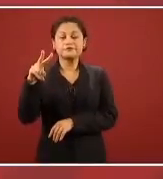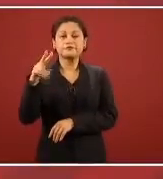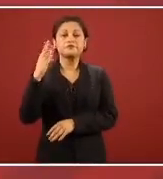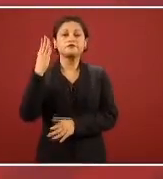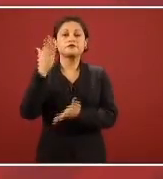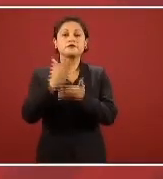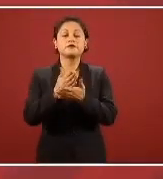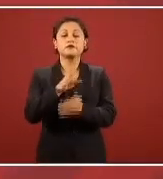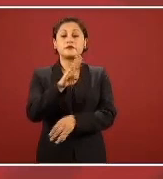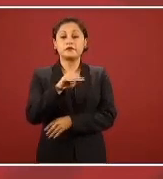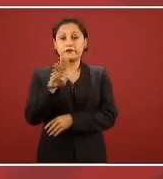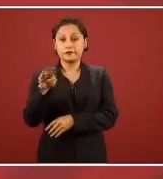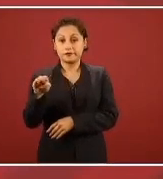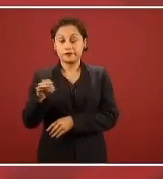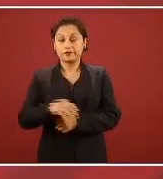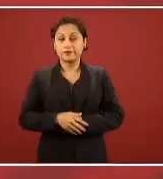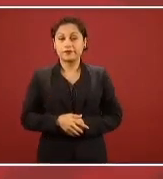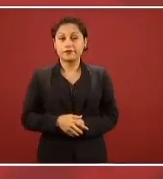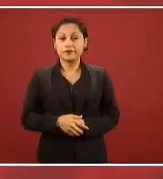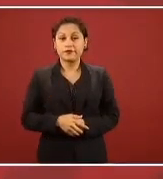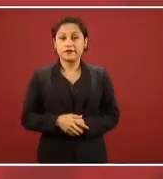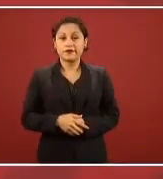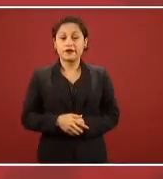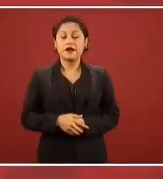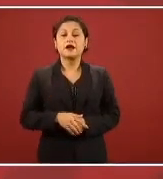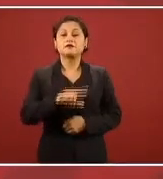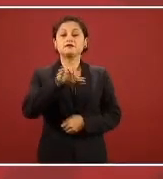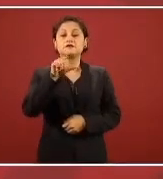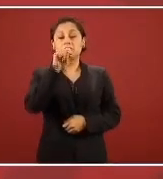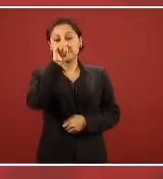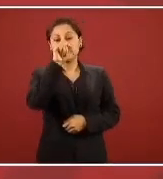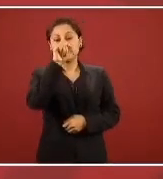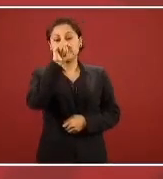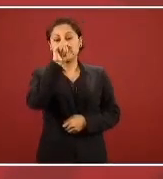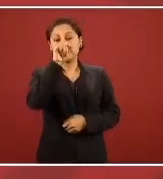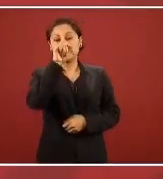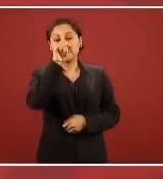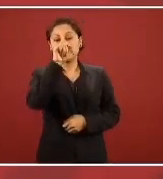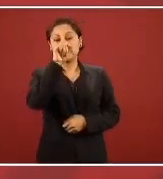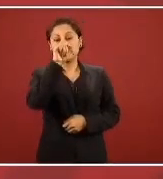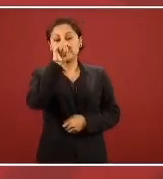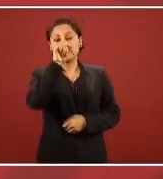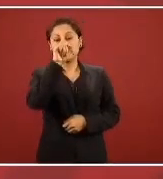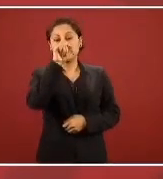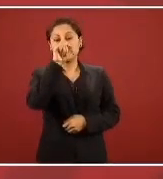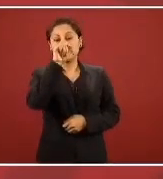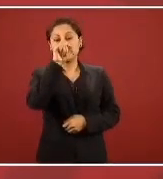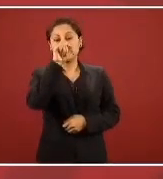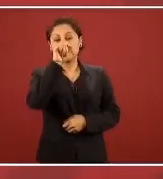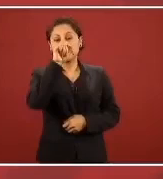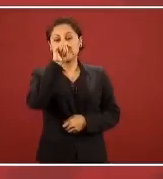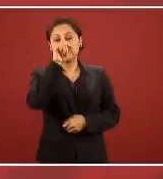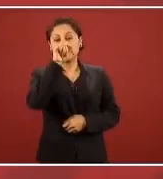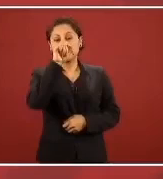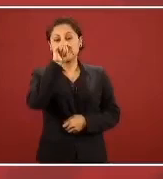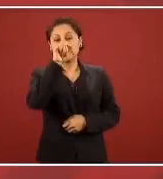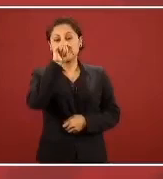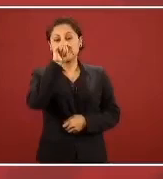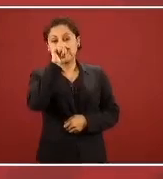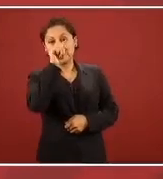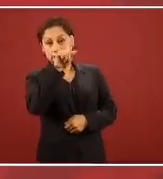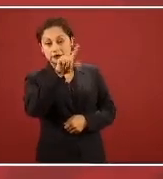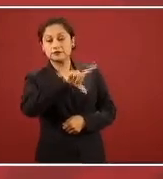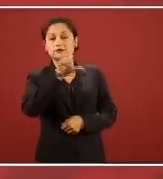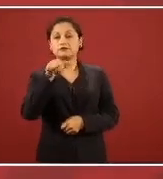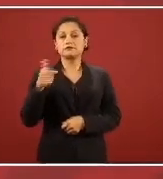Michoacán, a Jalisco y a Guanajuato. So Jalisco and Guanajuato are the other two places he's